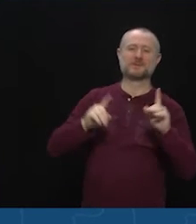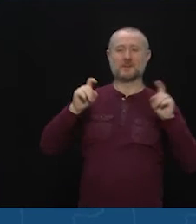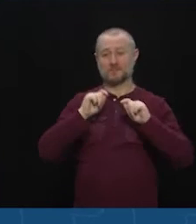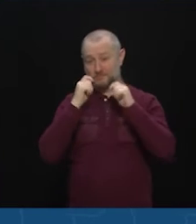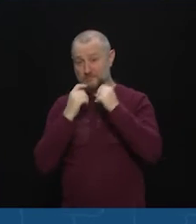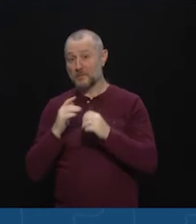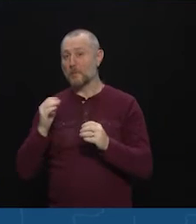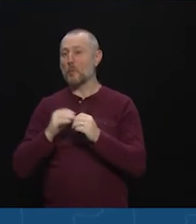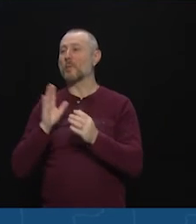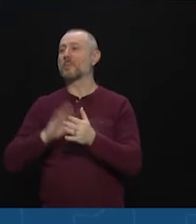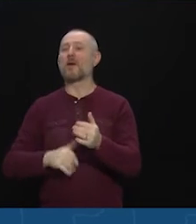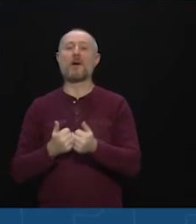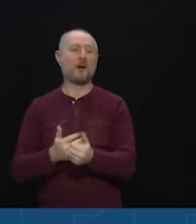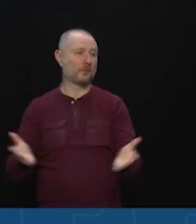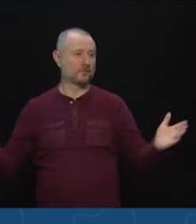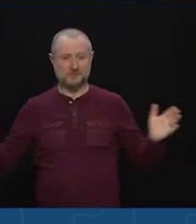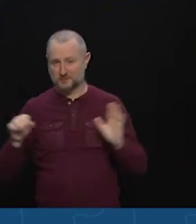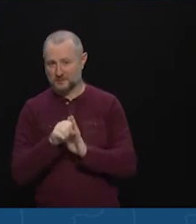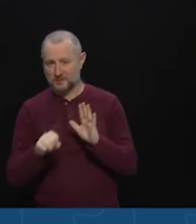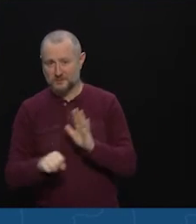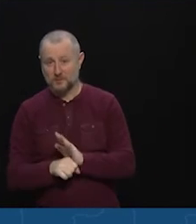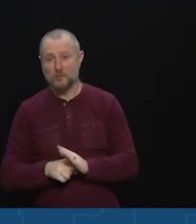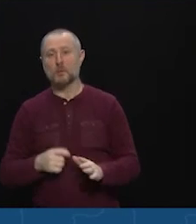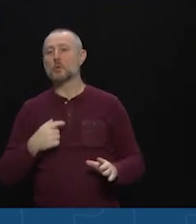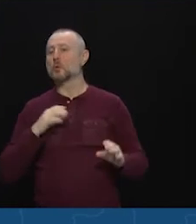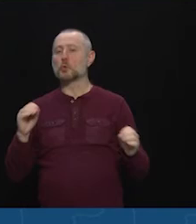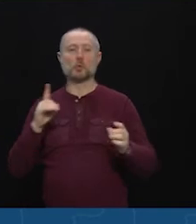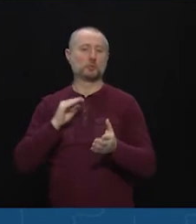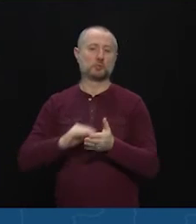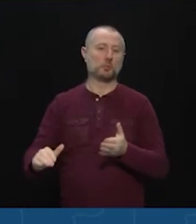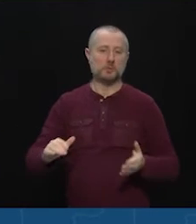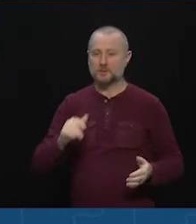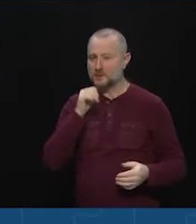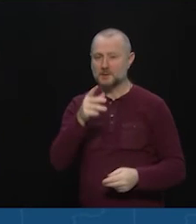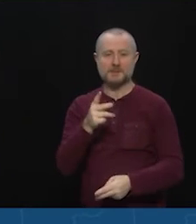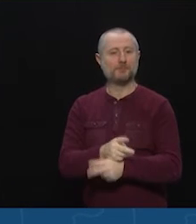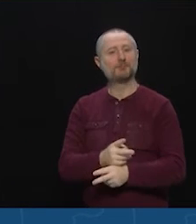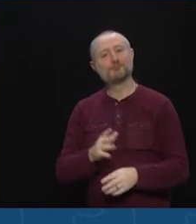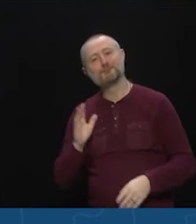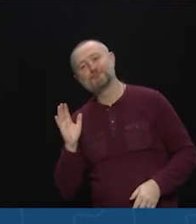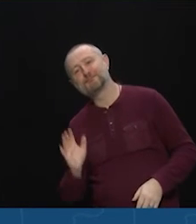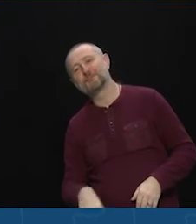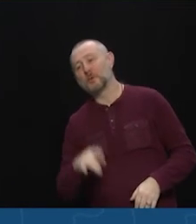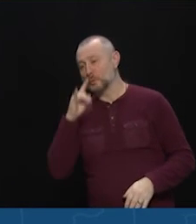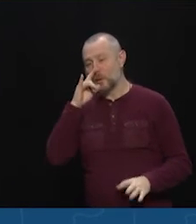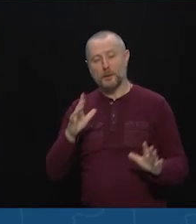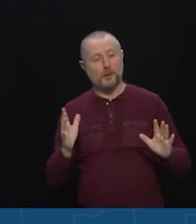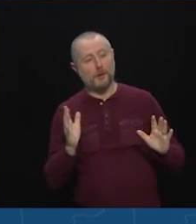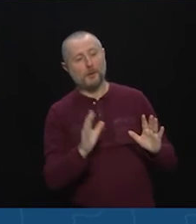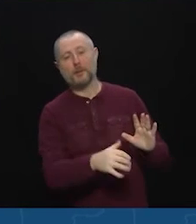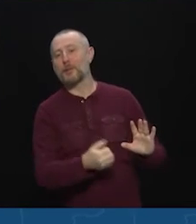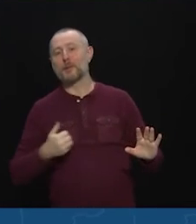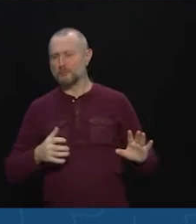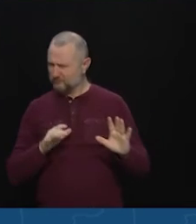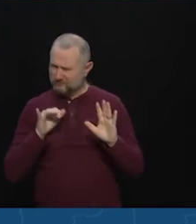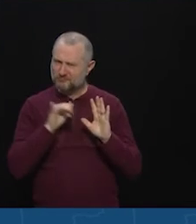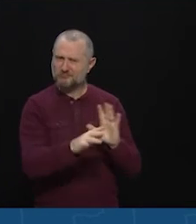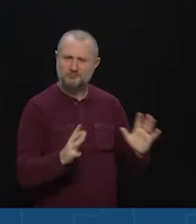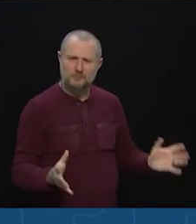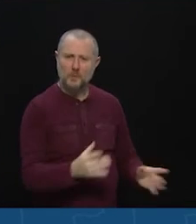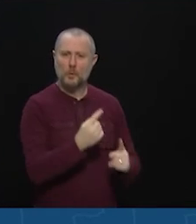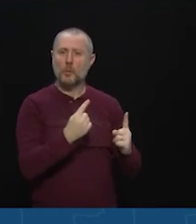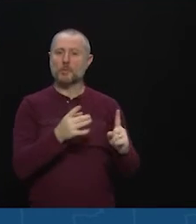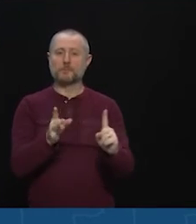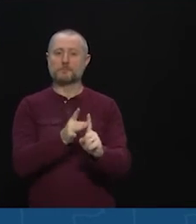sure there's never going to be a reason why we can't keep our kids in school. No more of this, someone tests positive and everybody goes home for 10 days, they go back